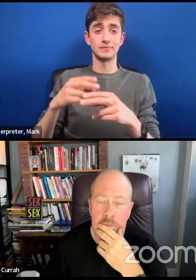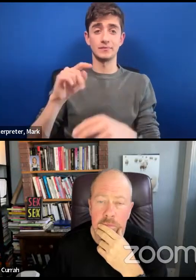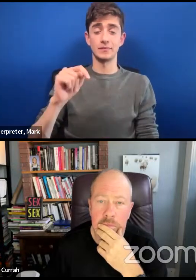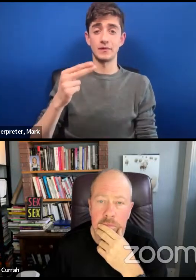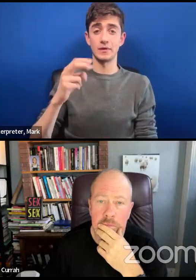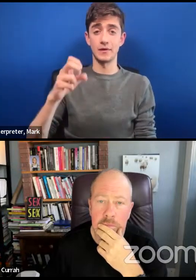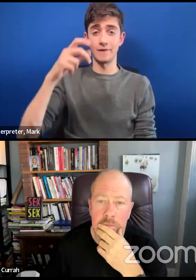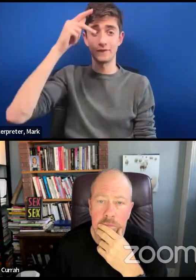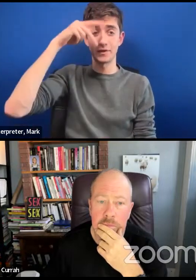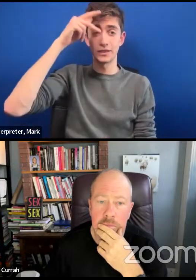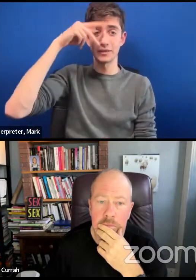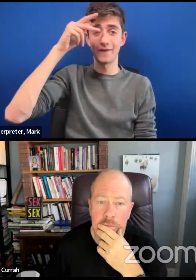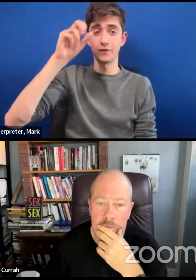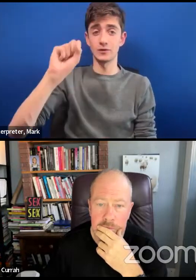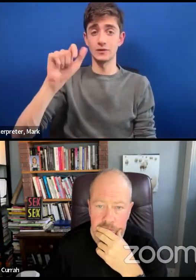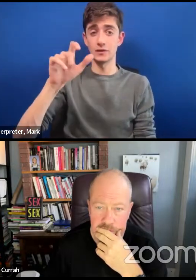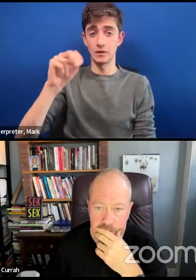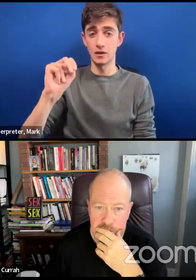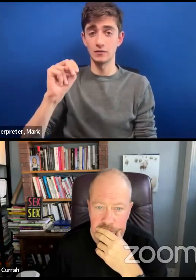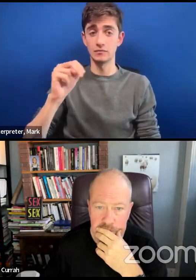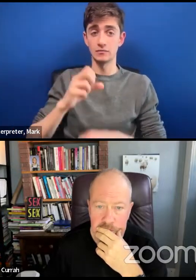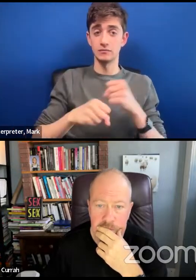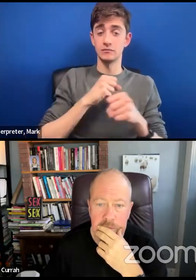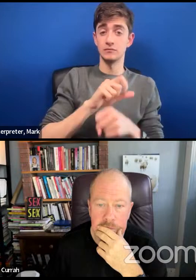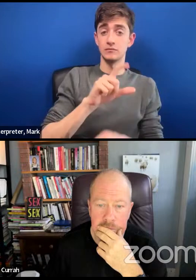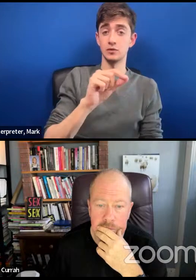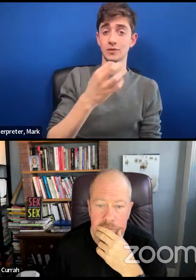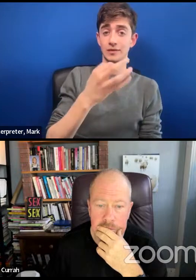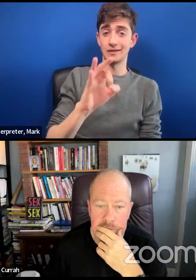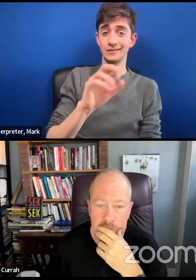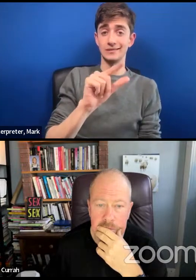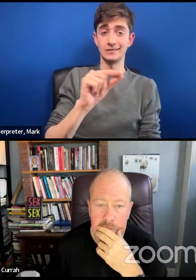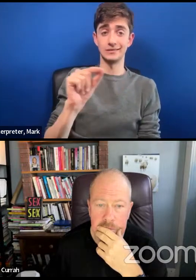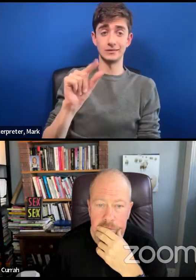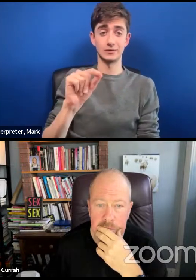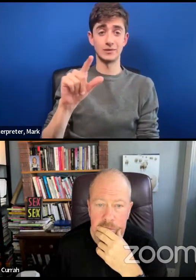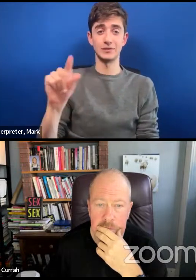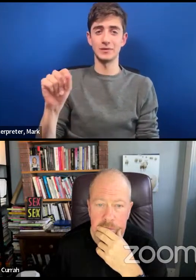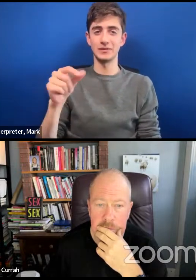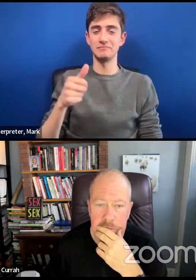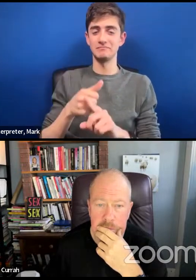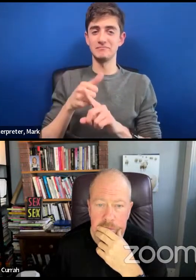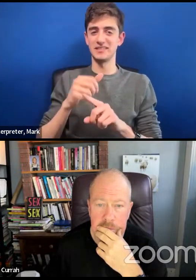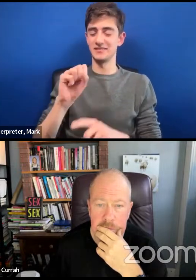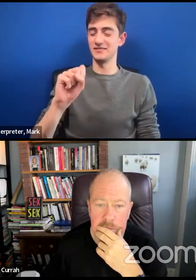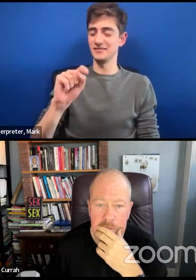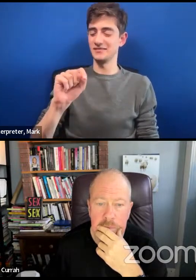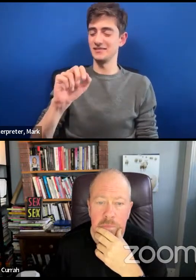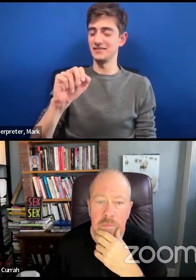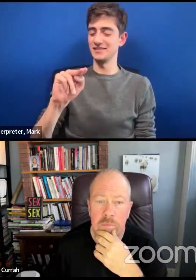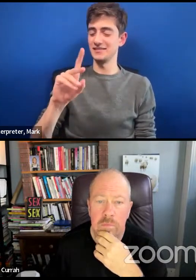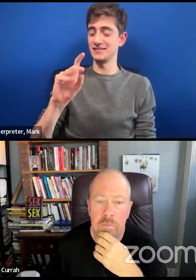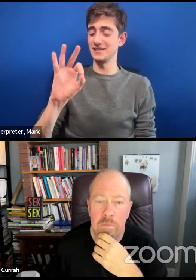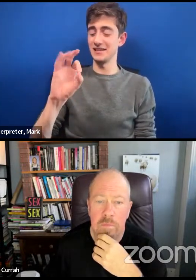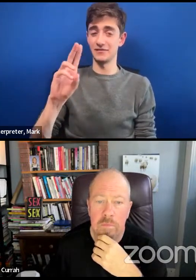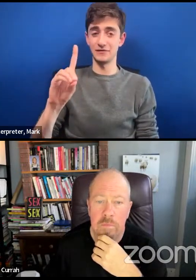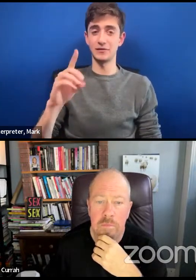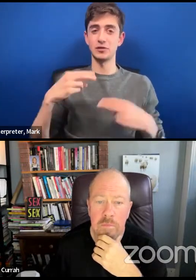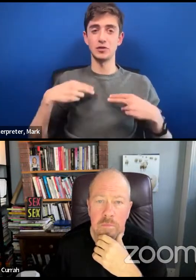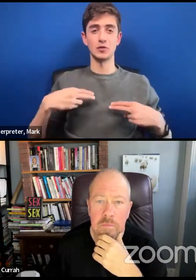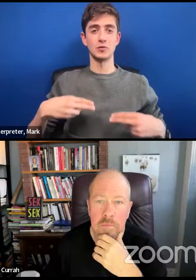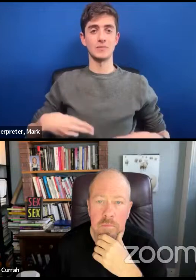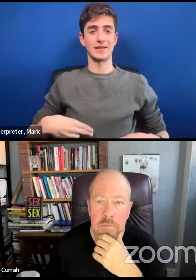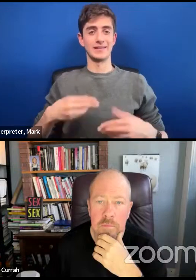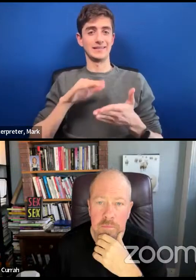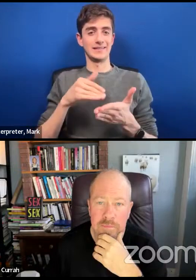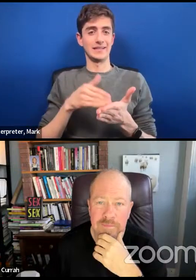currently a Romness Professor of English at the University of Wisconsin-Madison. Ramzi, it is CLAG's pleasure to welcome